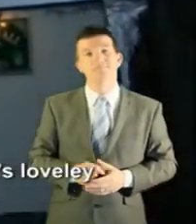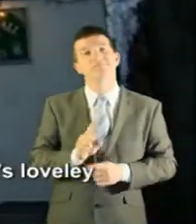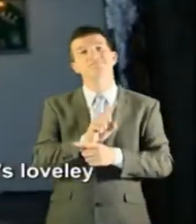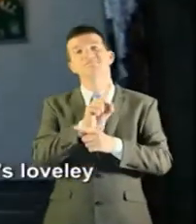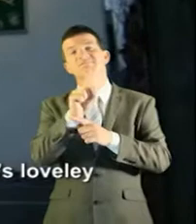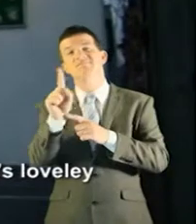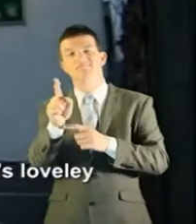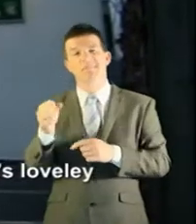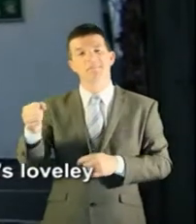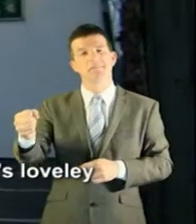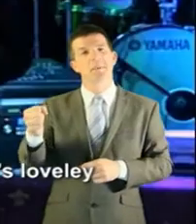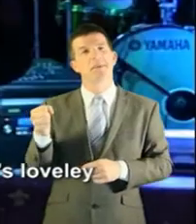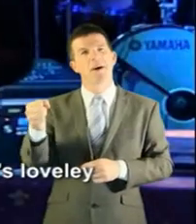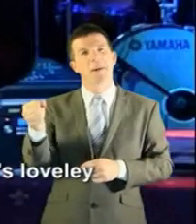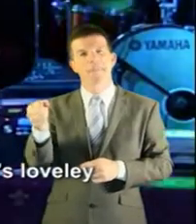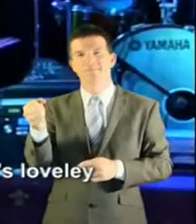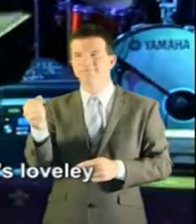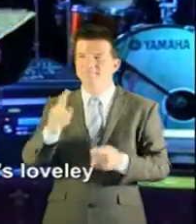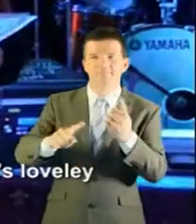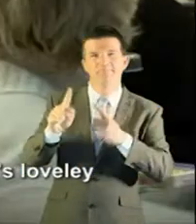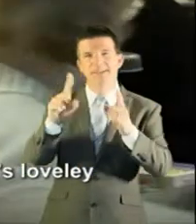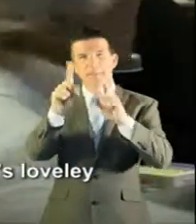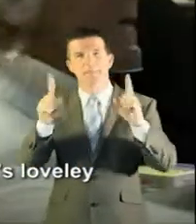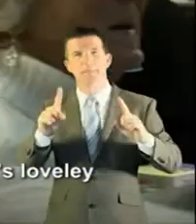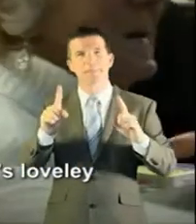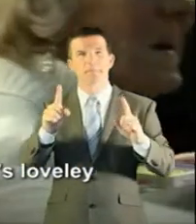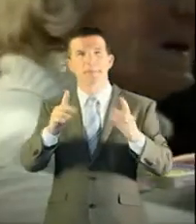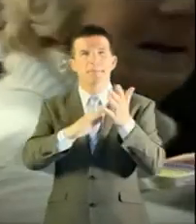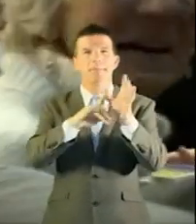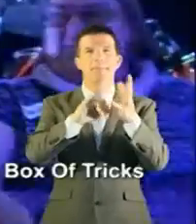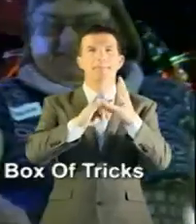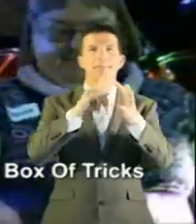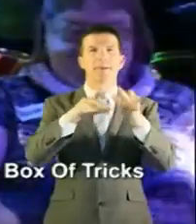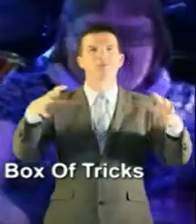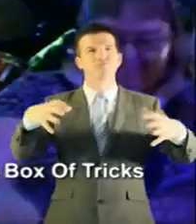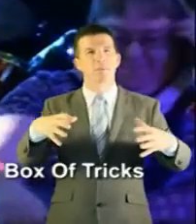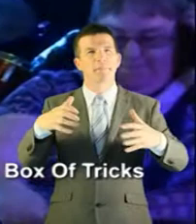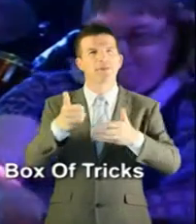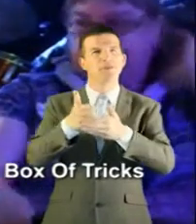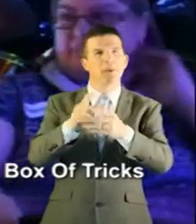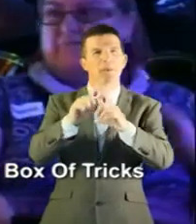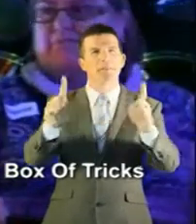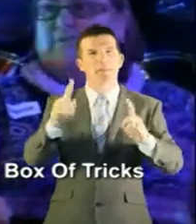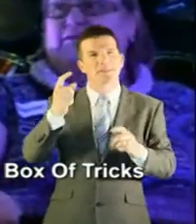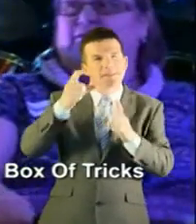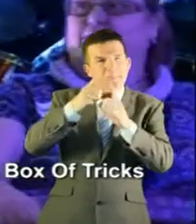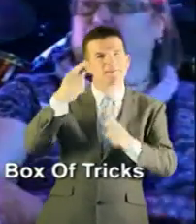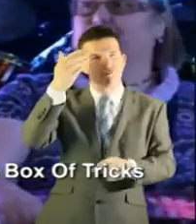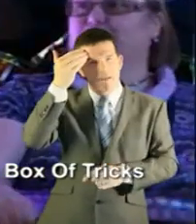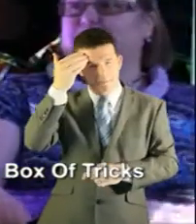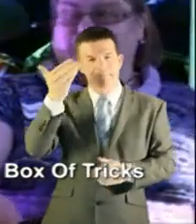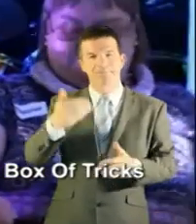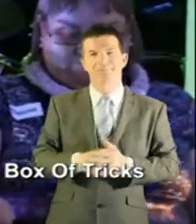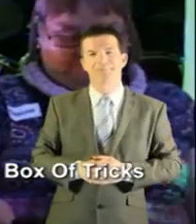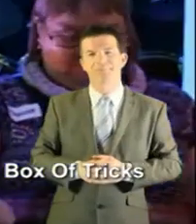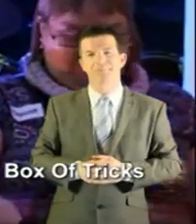Hello everybody and good evening. It's lovely to see so many of you here. Armed with the box of tricks, Jim and Pauline